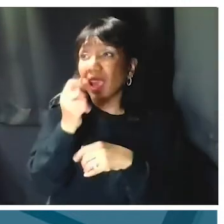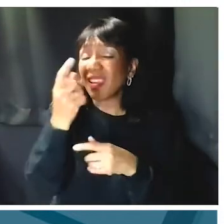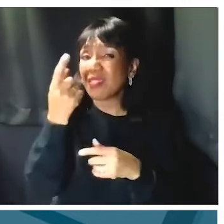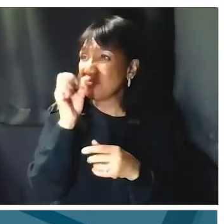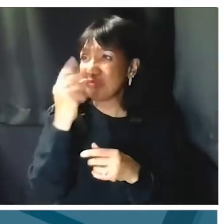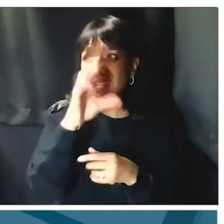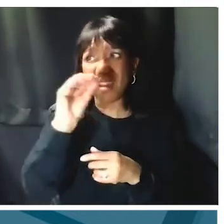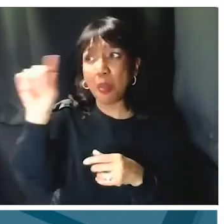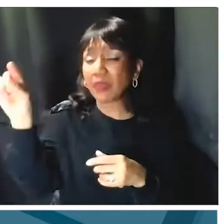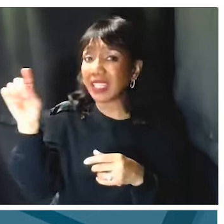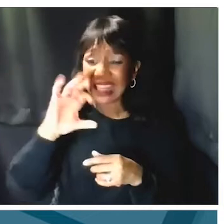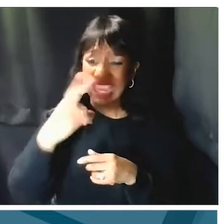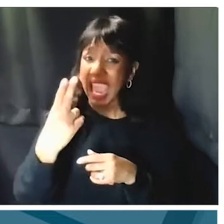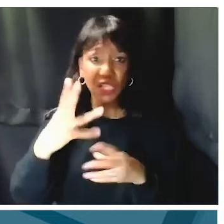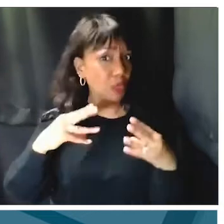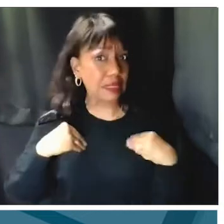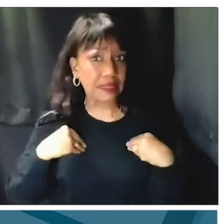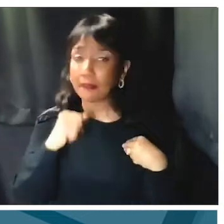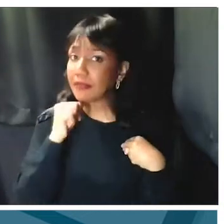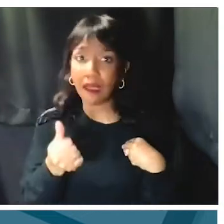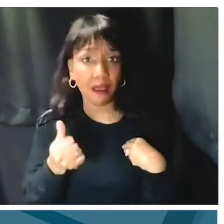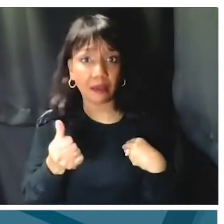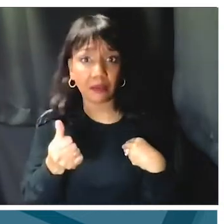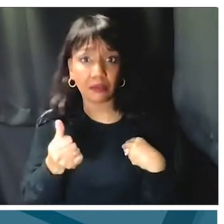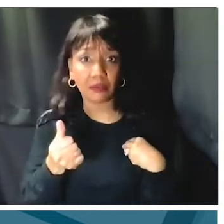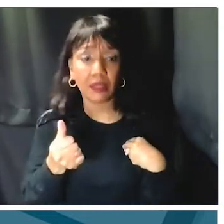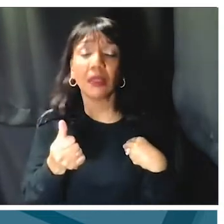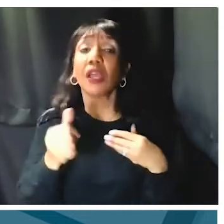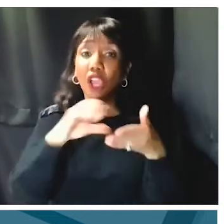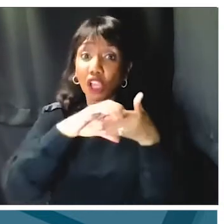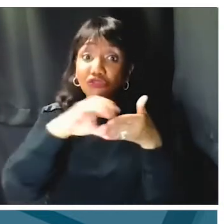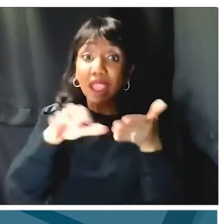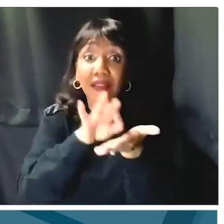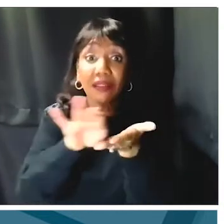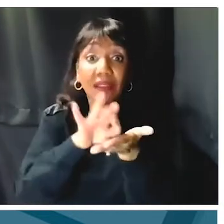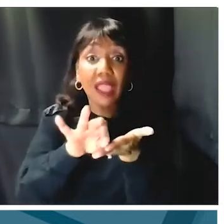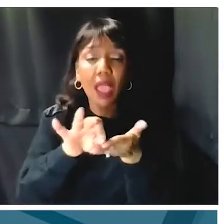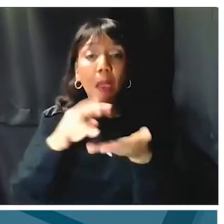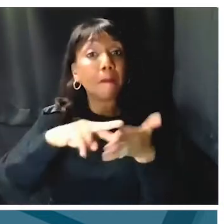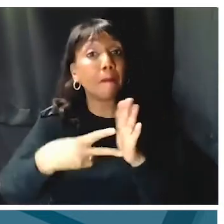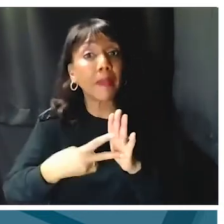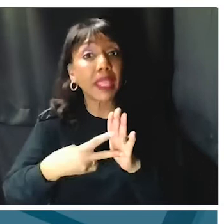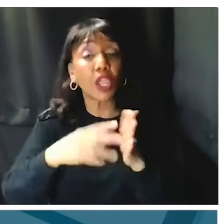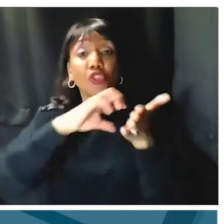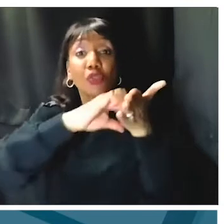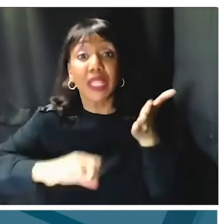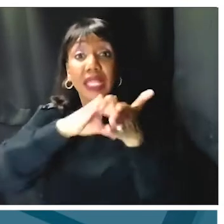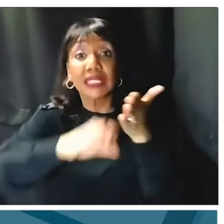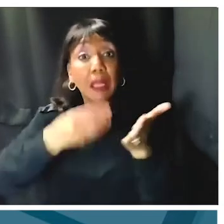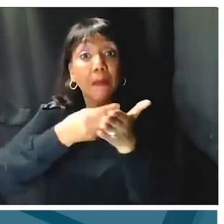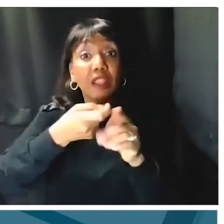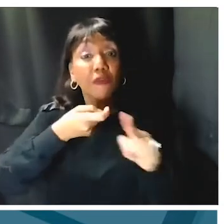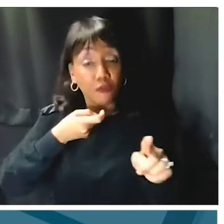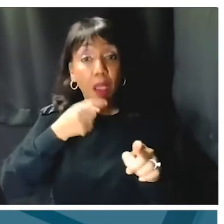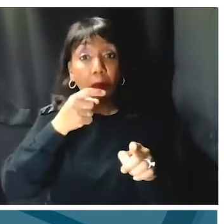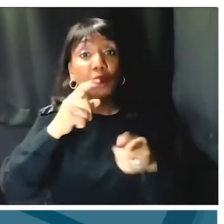fewer and fewer companies accept cash as a form of payment. A checking account allows you to withdraw money from